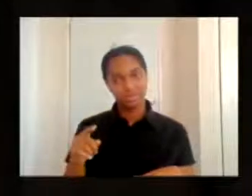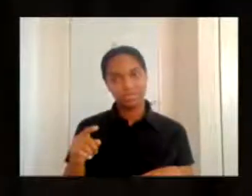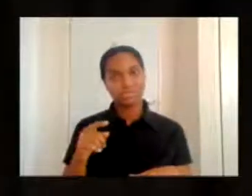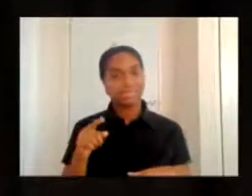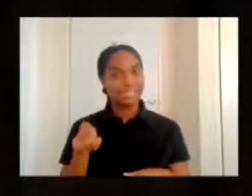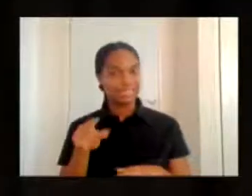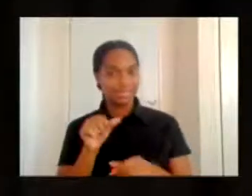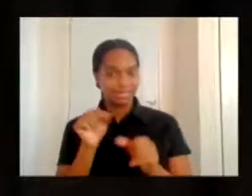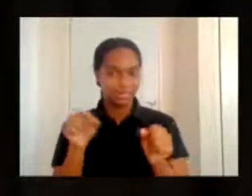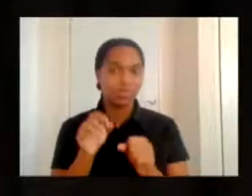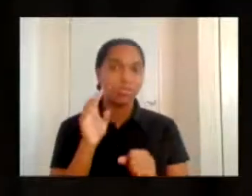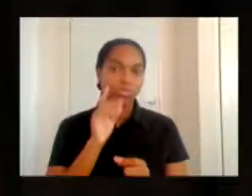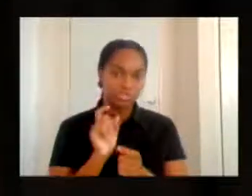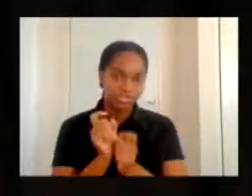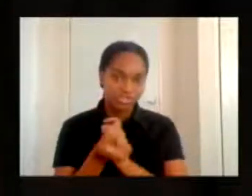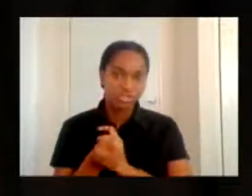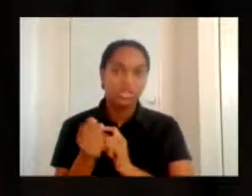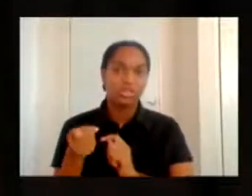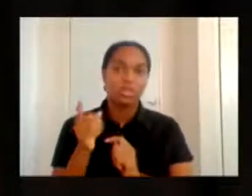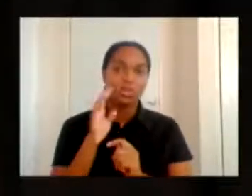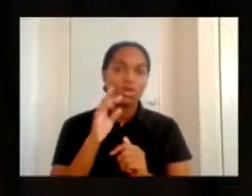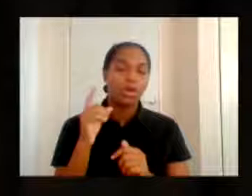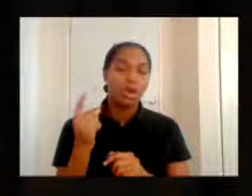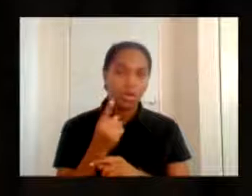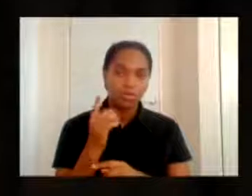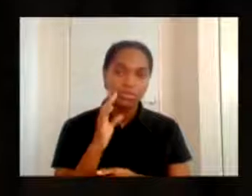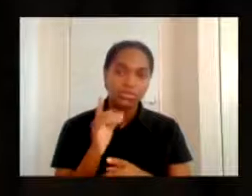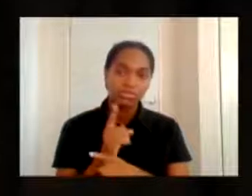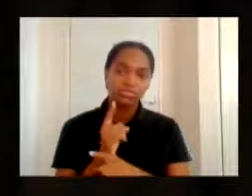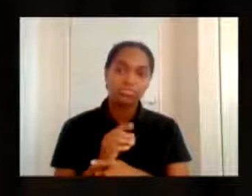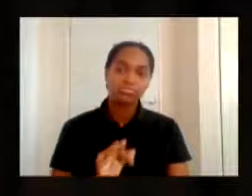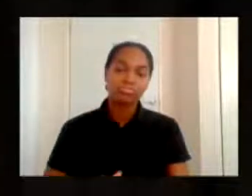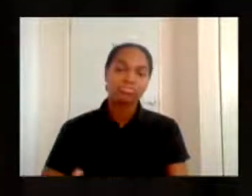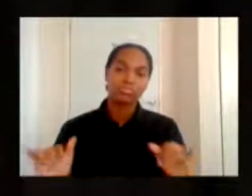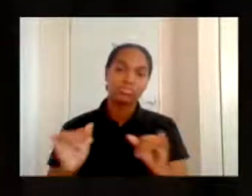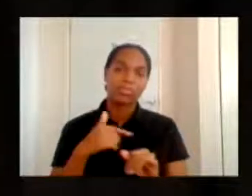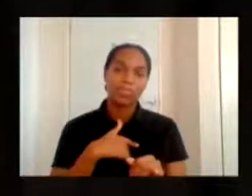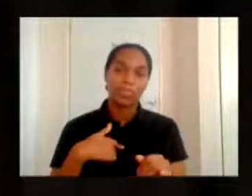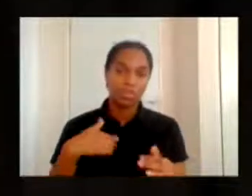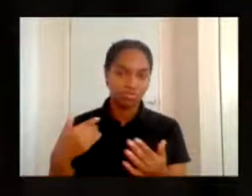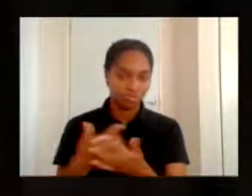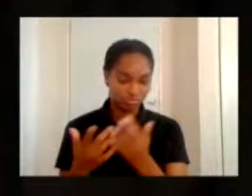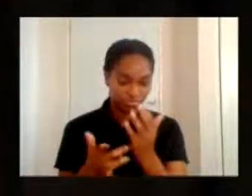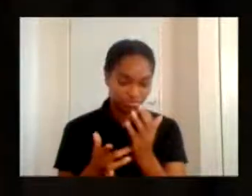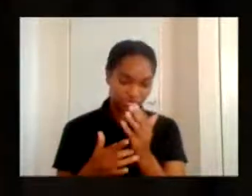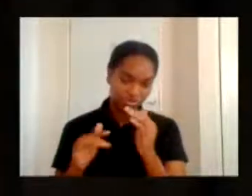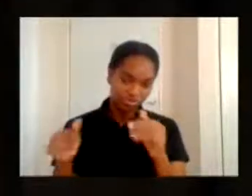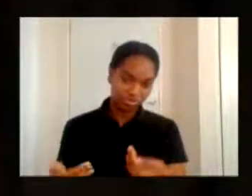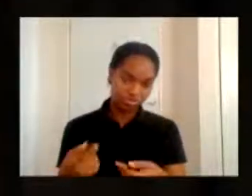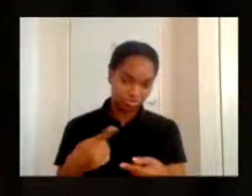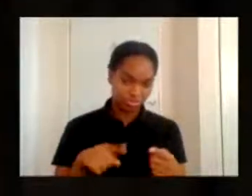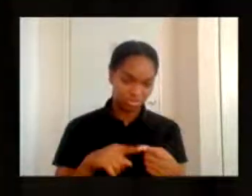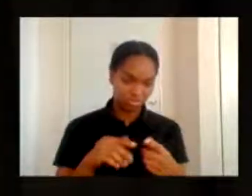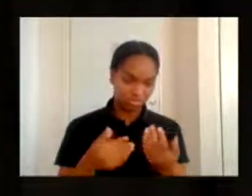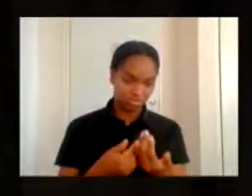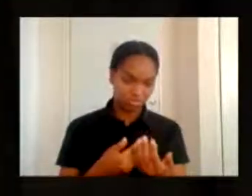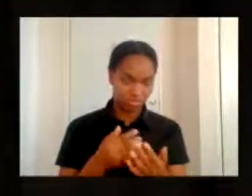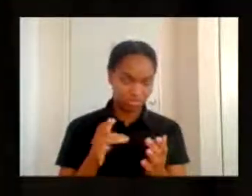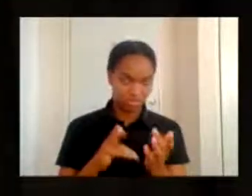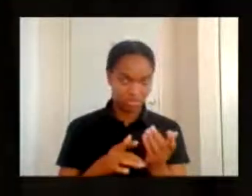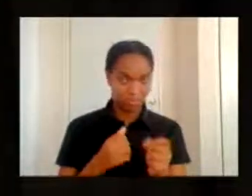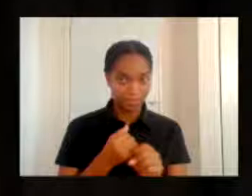to evolve. It's going to always be state of the art. We are going to evergreen it with new technologies when those new technologies make sense